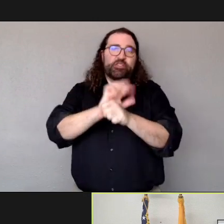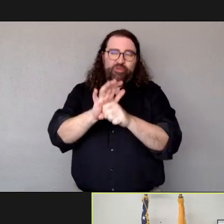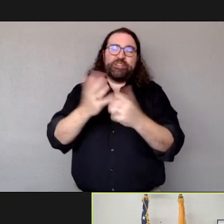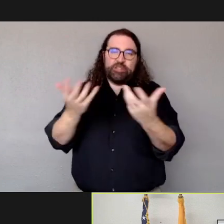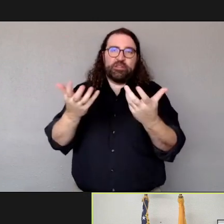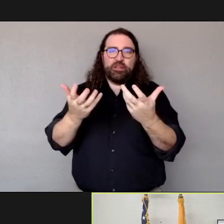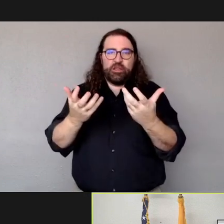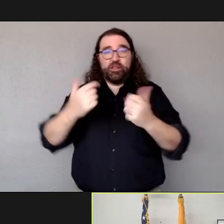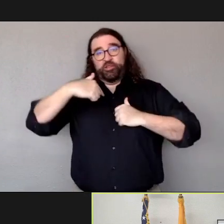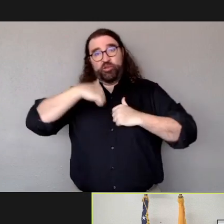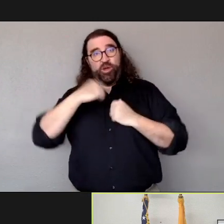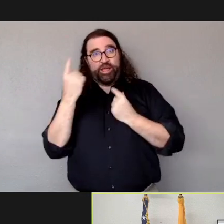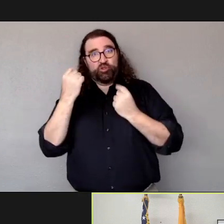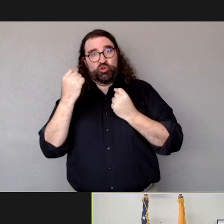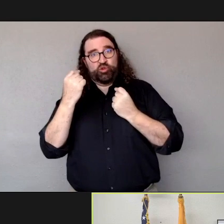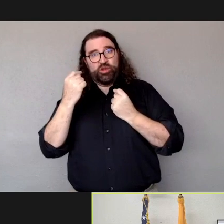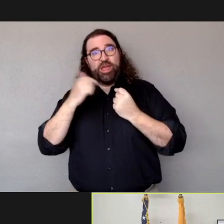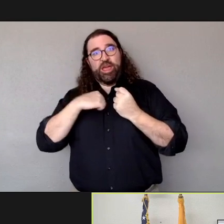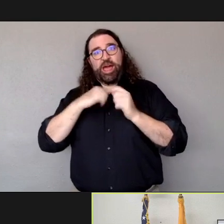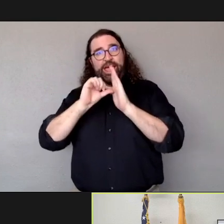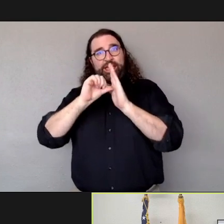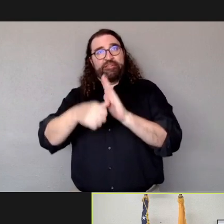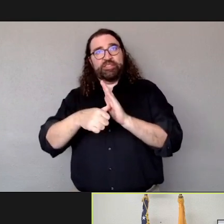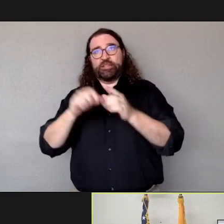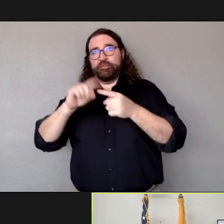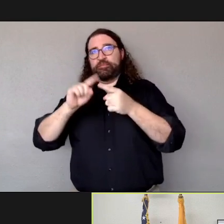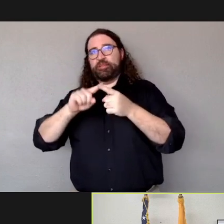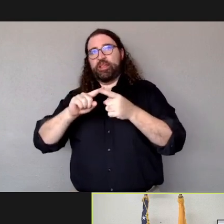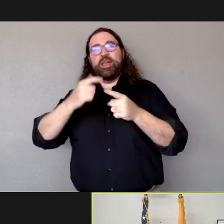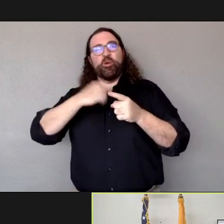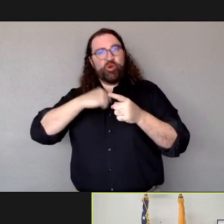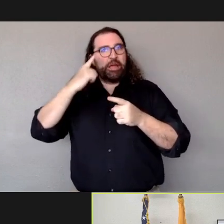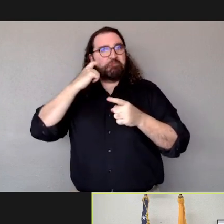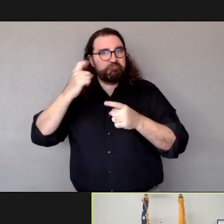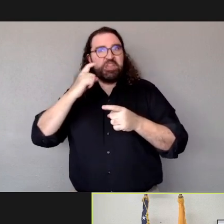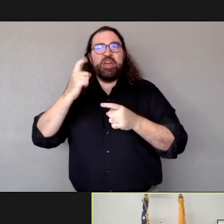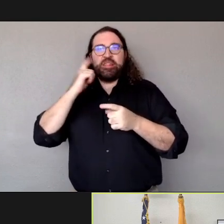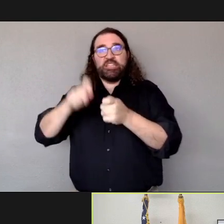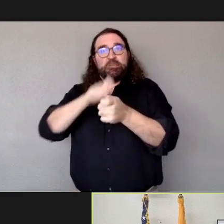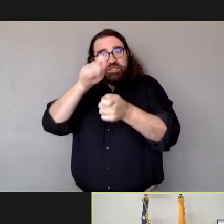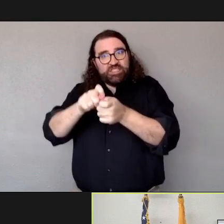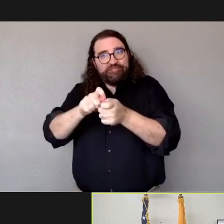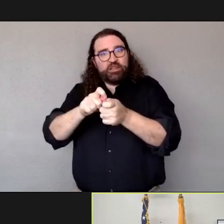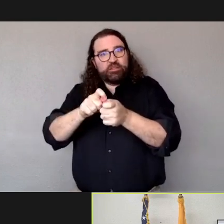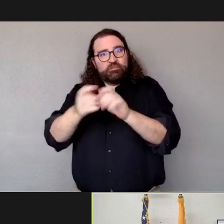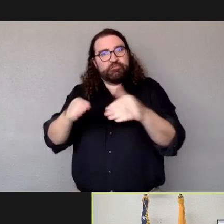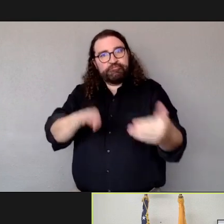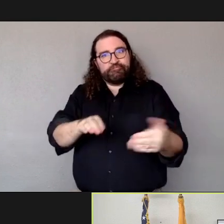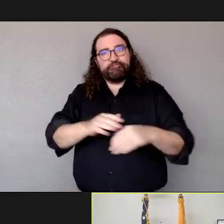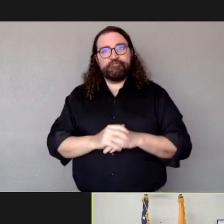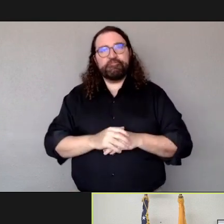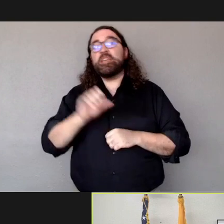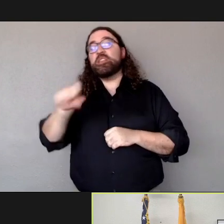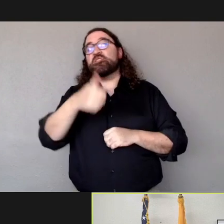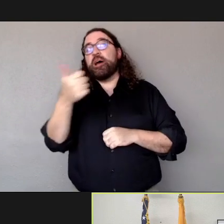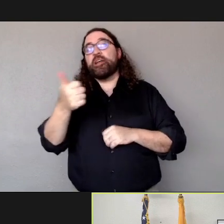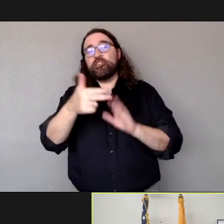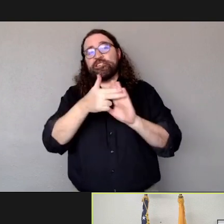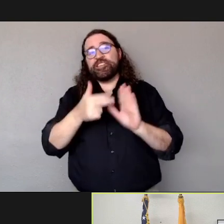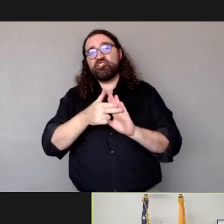I do that, I make sure I put in what it is I think the person died for. And then there's other conditions contributing.